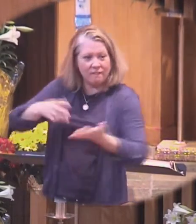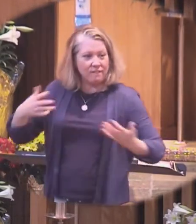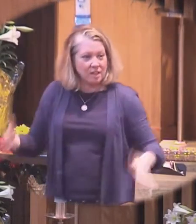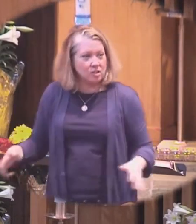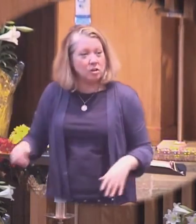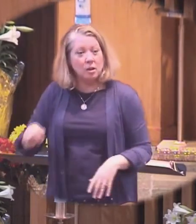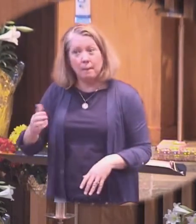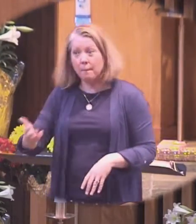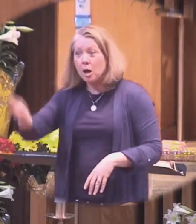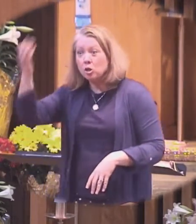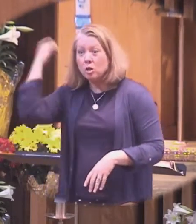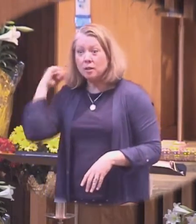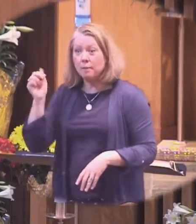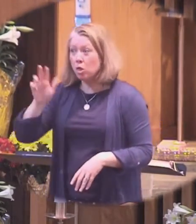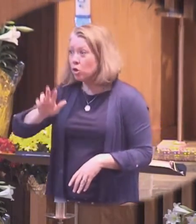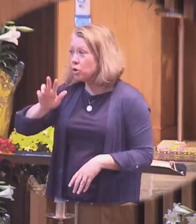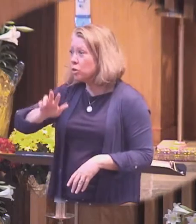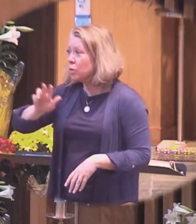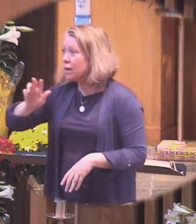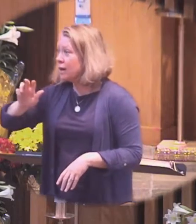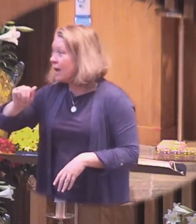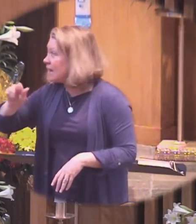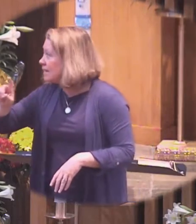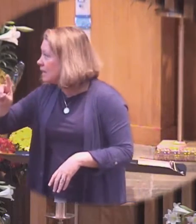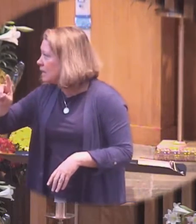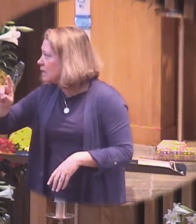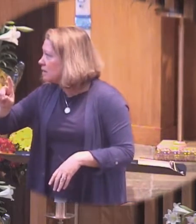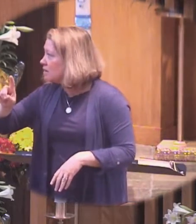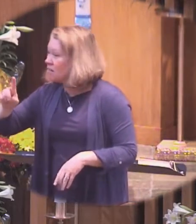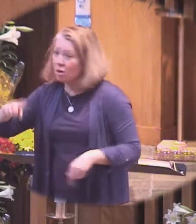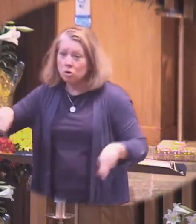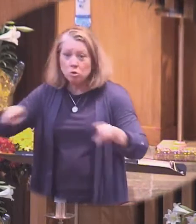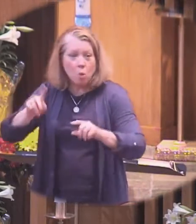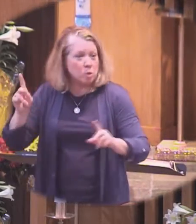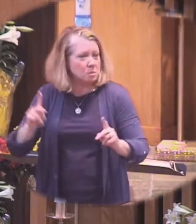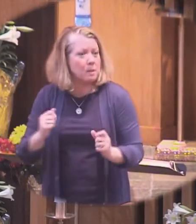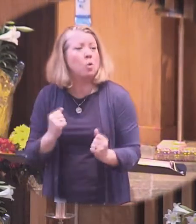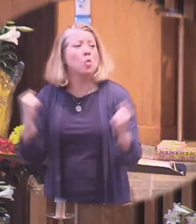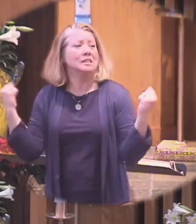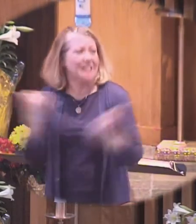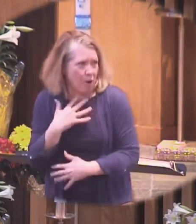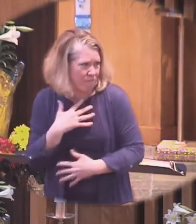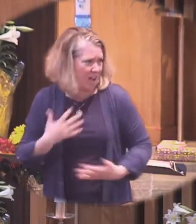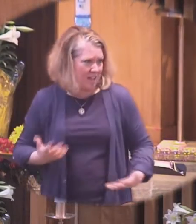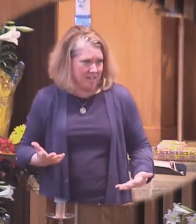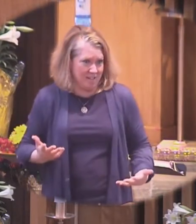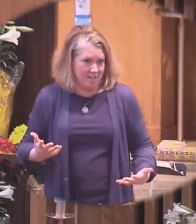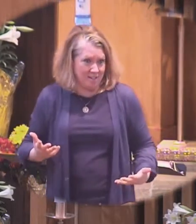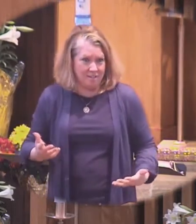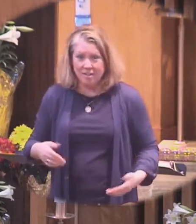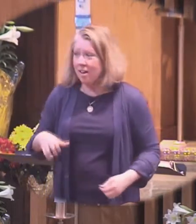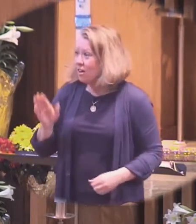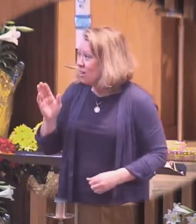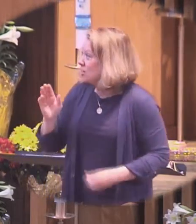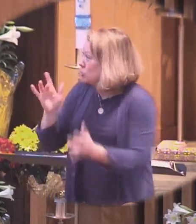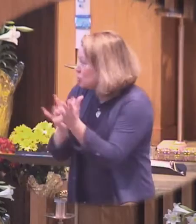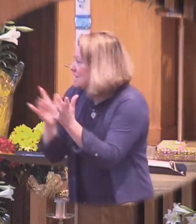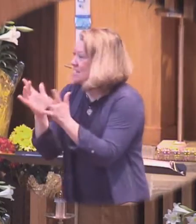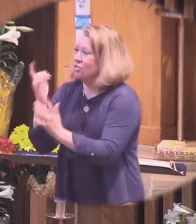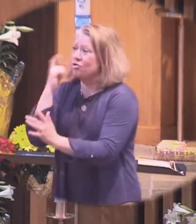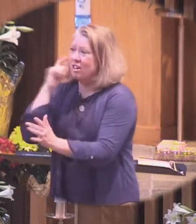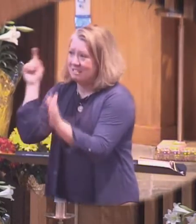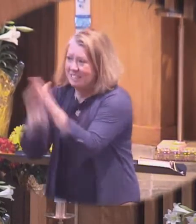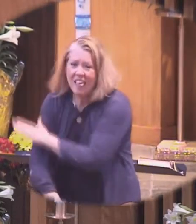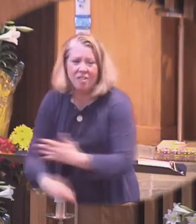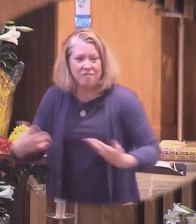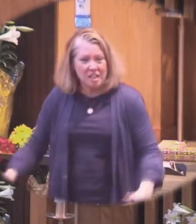AD was a terrifying morning. Think about what happened. Jesus had just been put to death by the city,